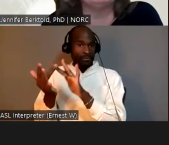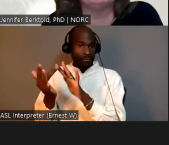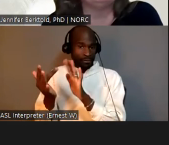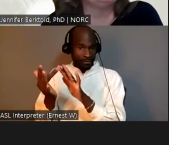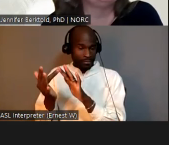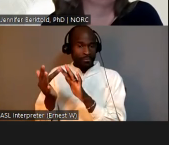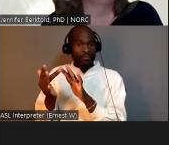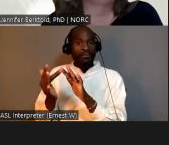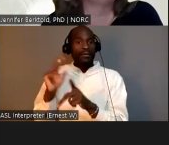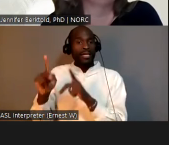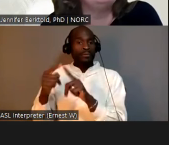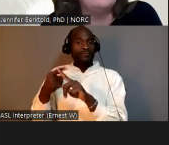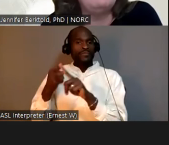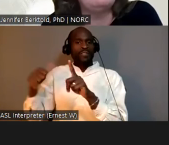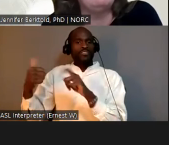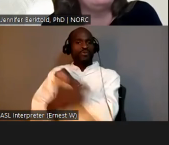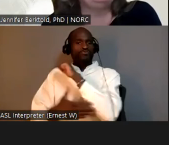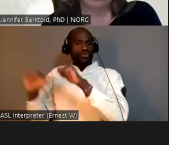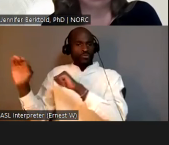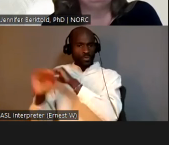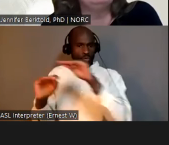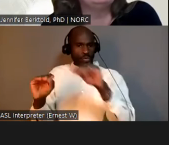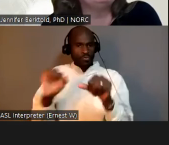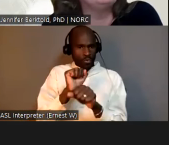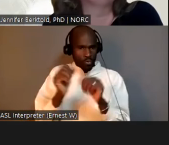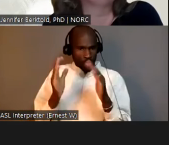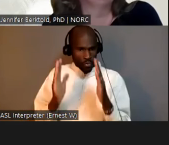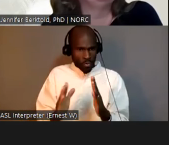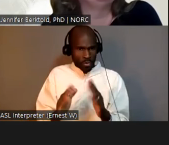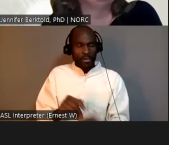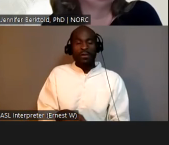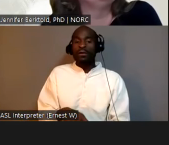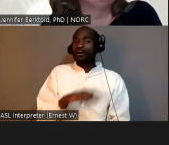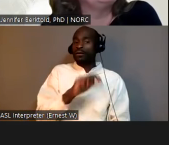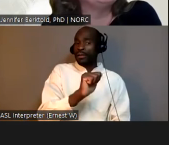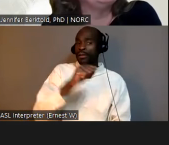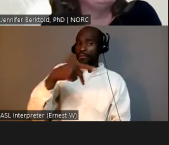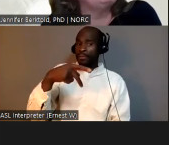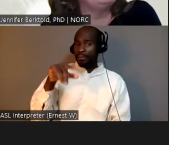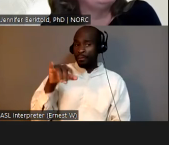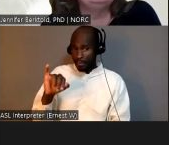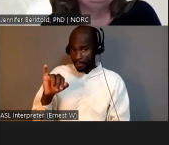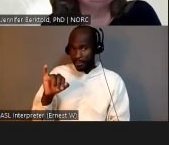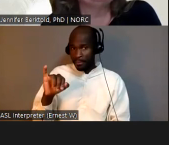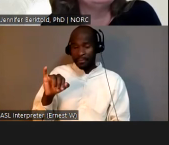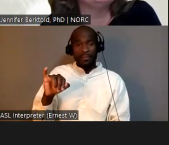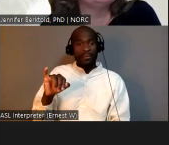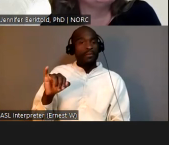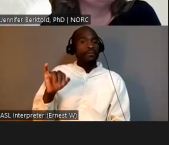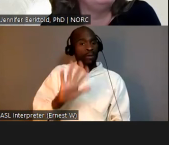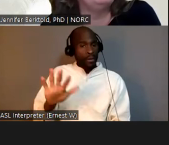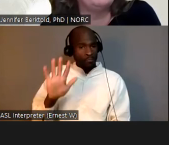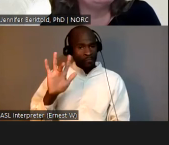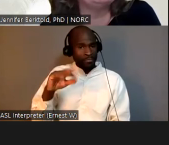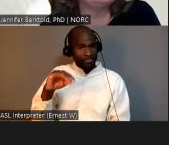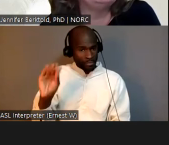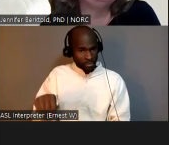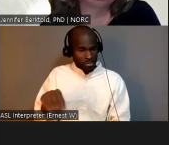reach migrant workers, API, a quarter reaching Native Americans and